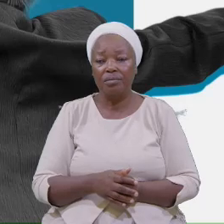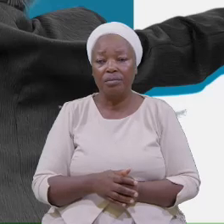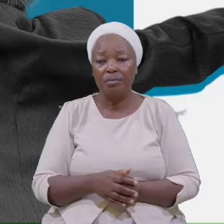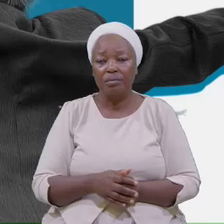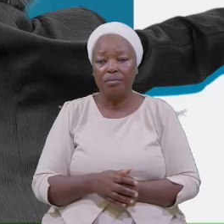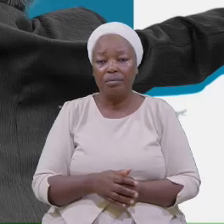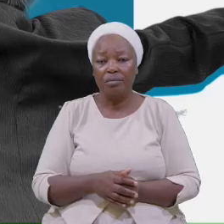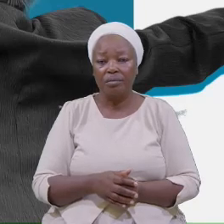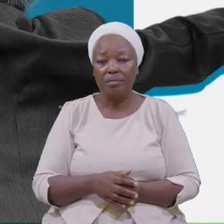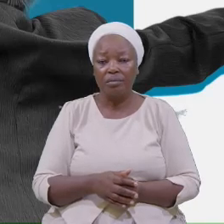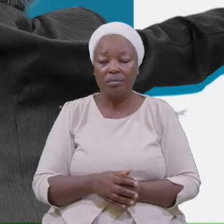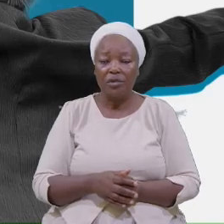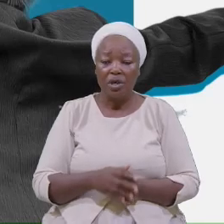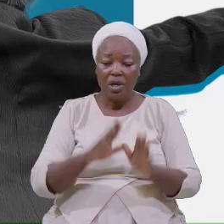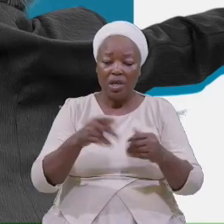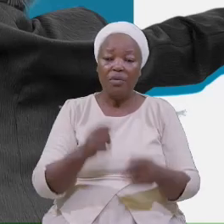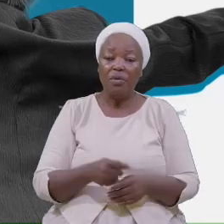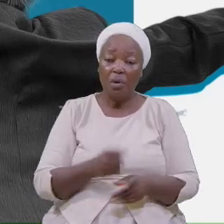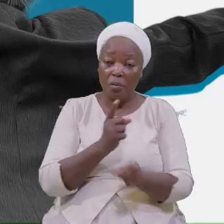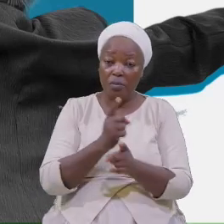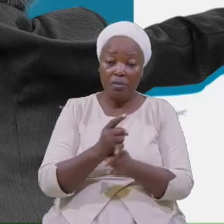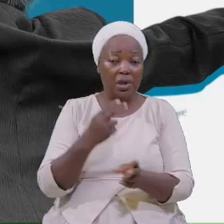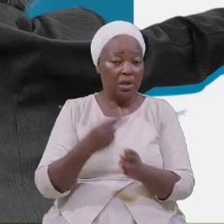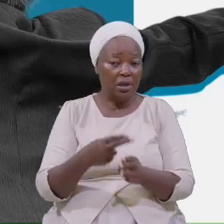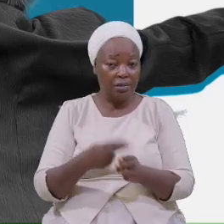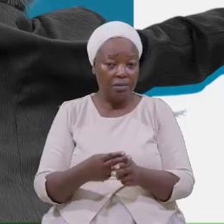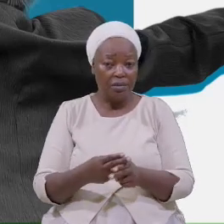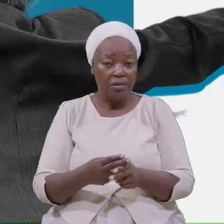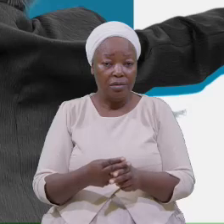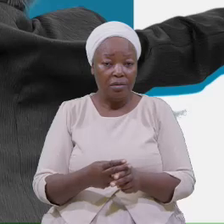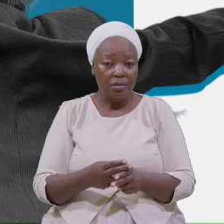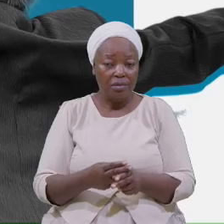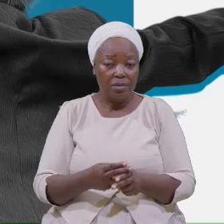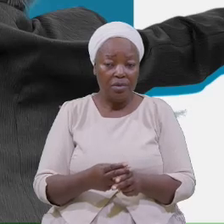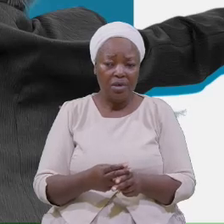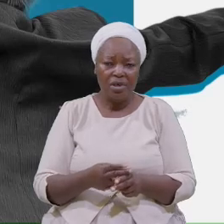Give your right name. Give correct phone